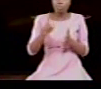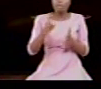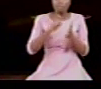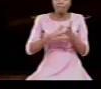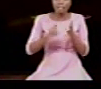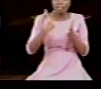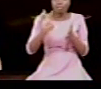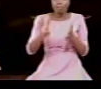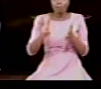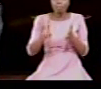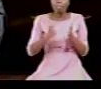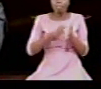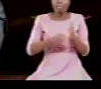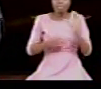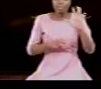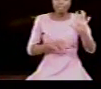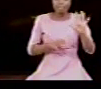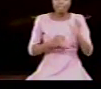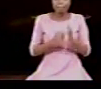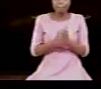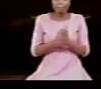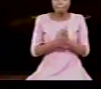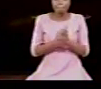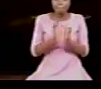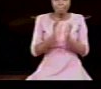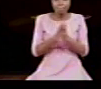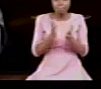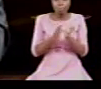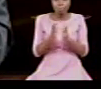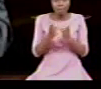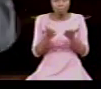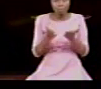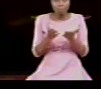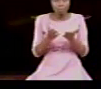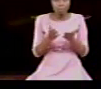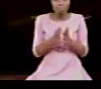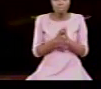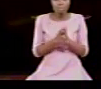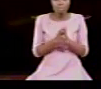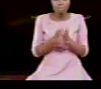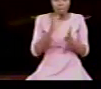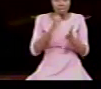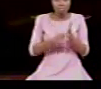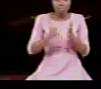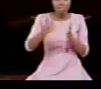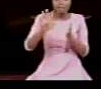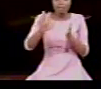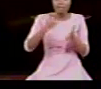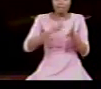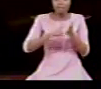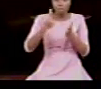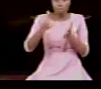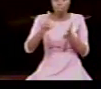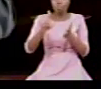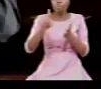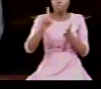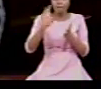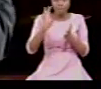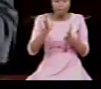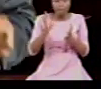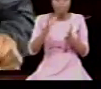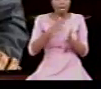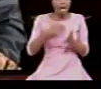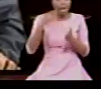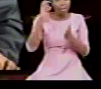4, verse 5. Look at your Bible. 35, verse 1, verse 4. And Moses